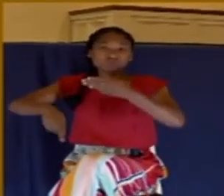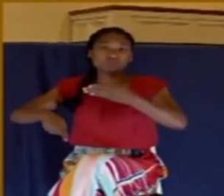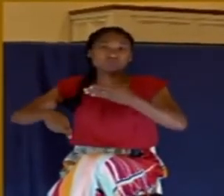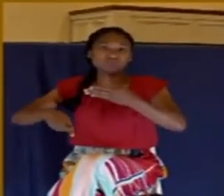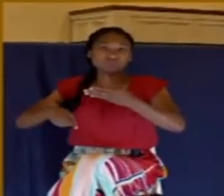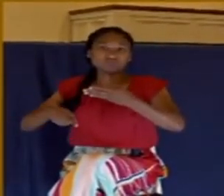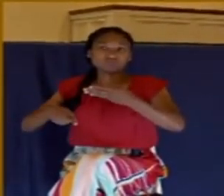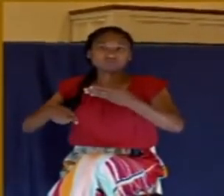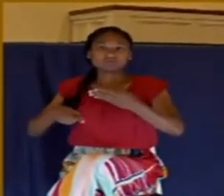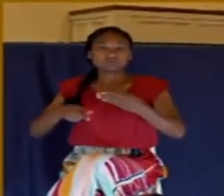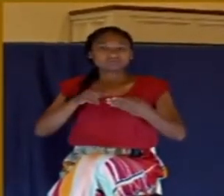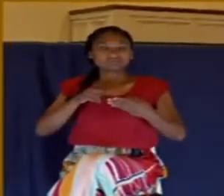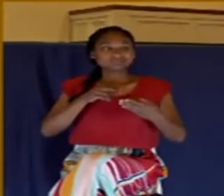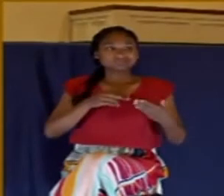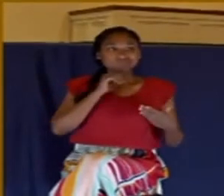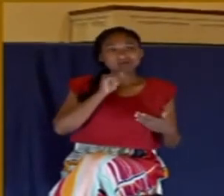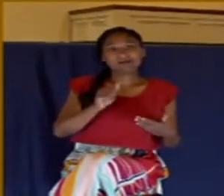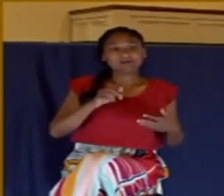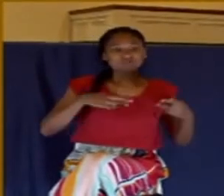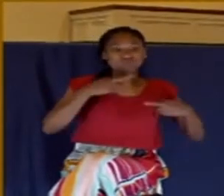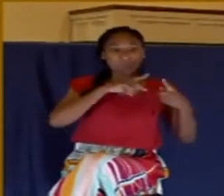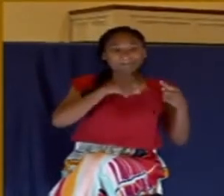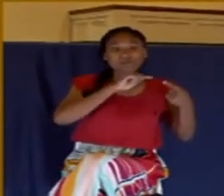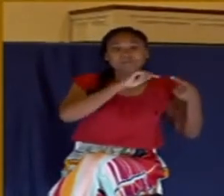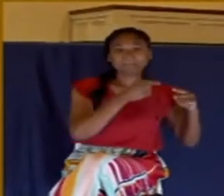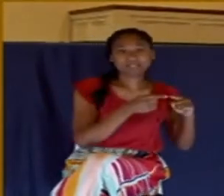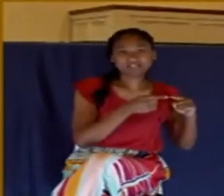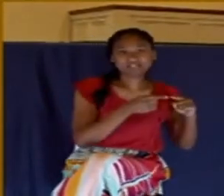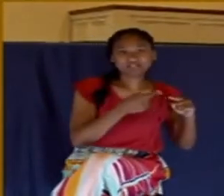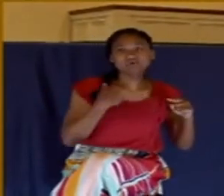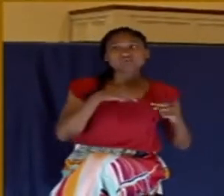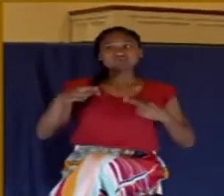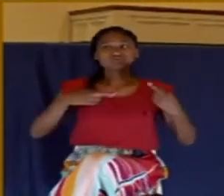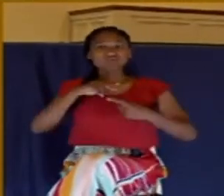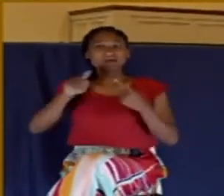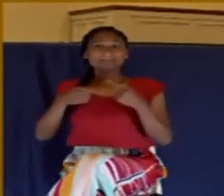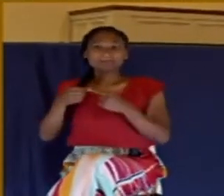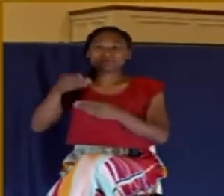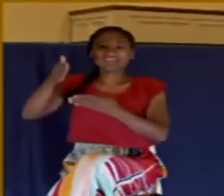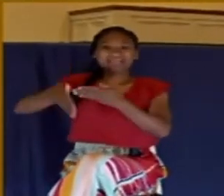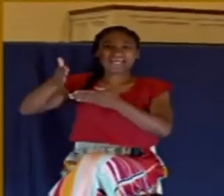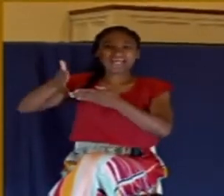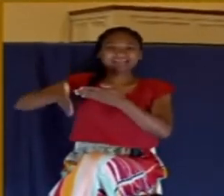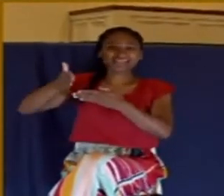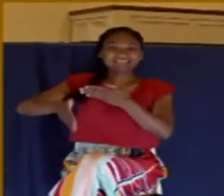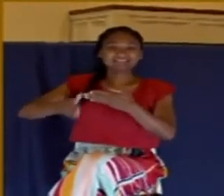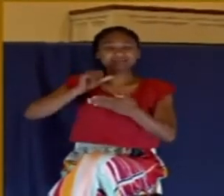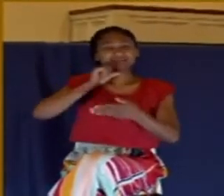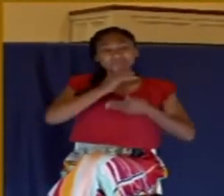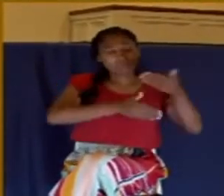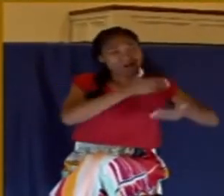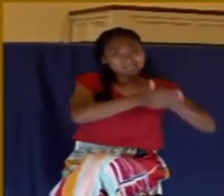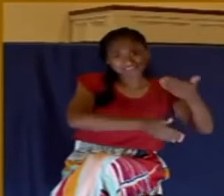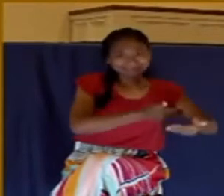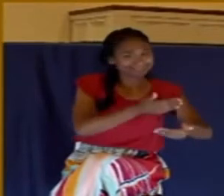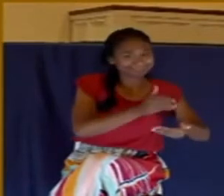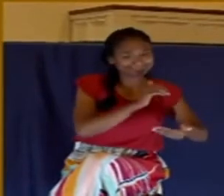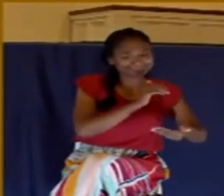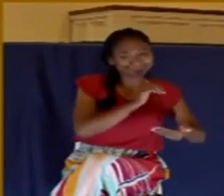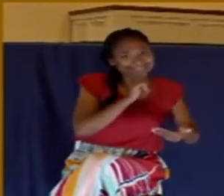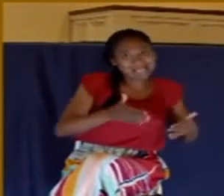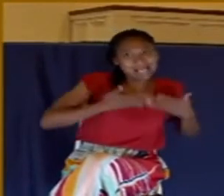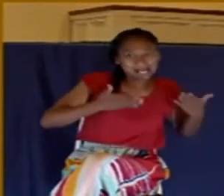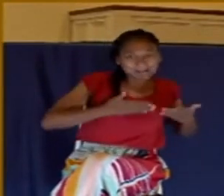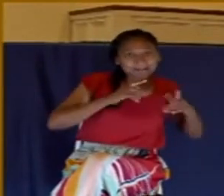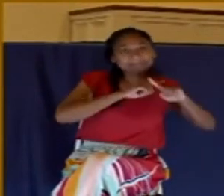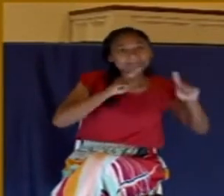don't rejoice in the pain. We rejoice in the product. Not in the process that we're going through, but in what,